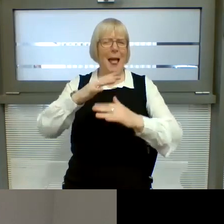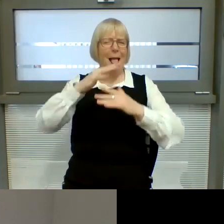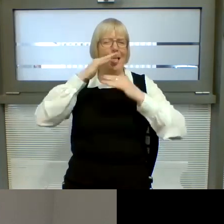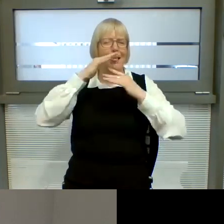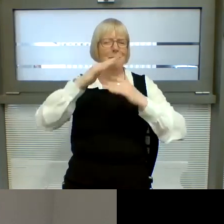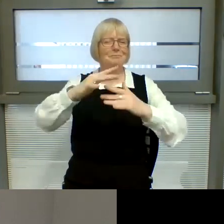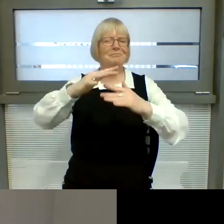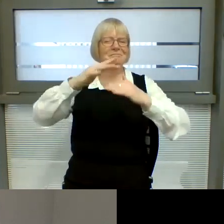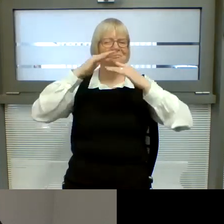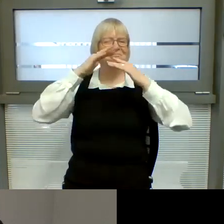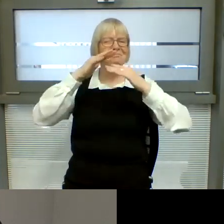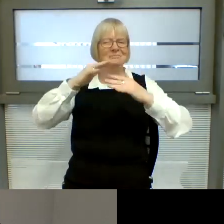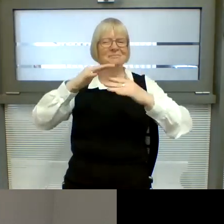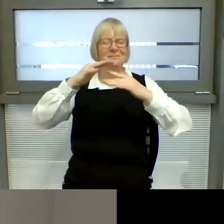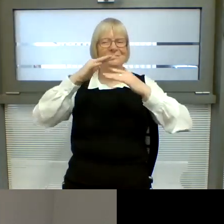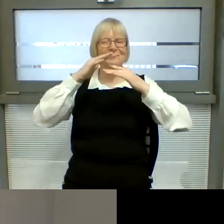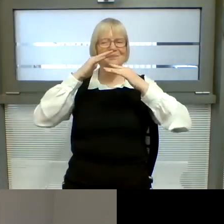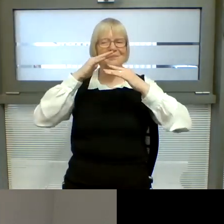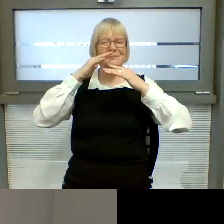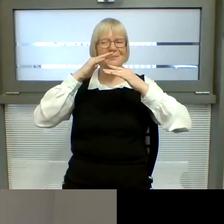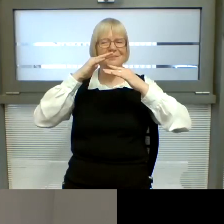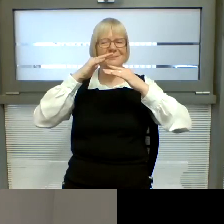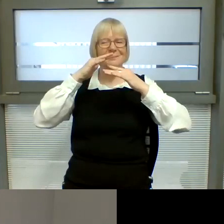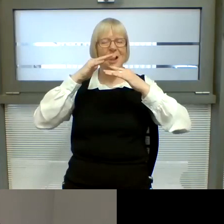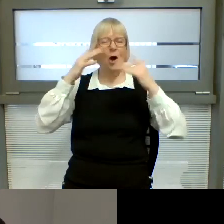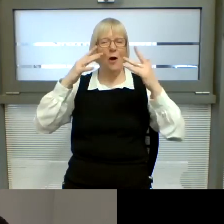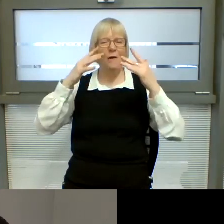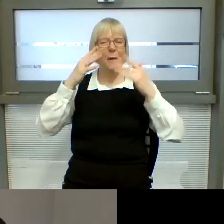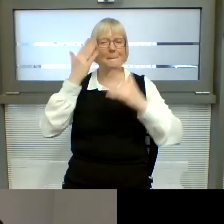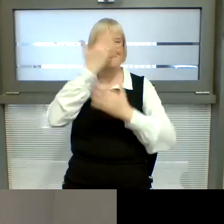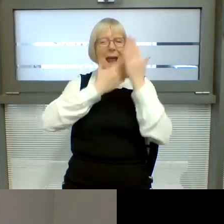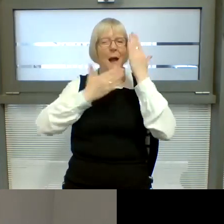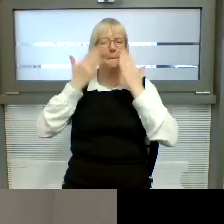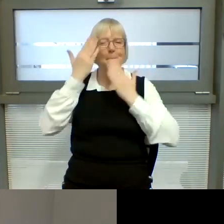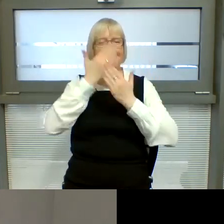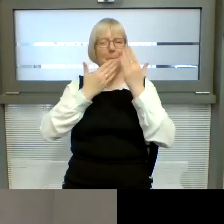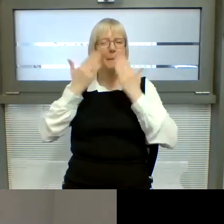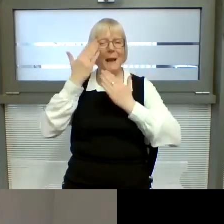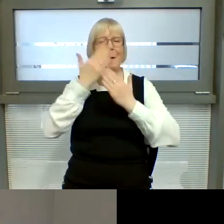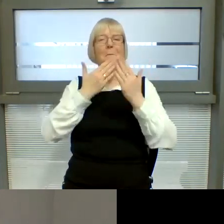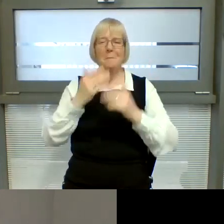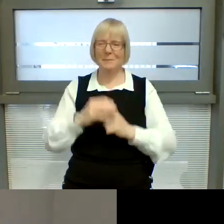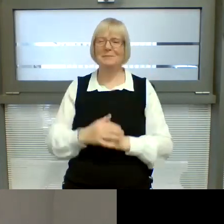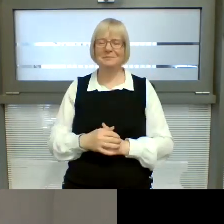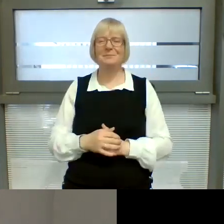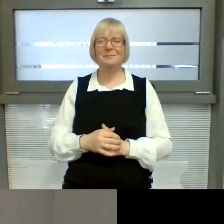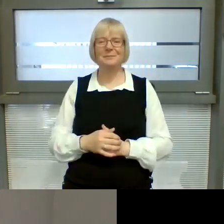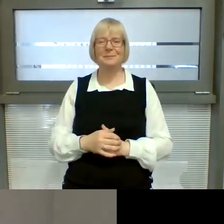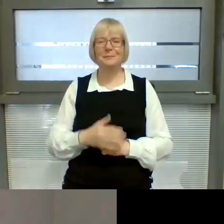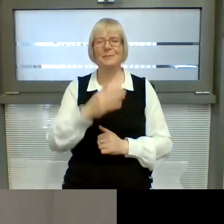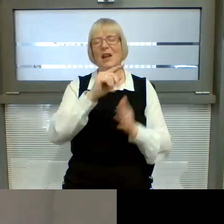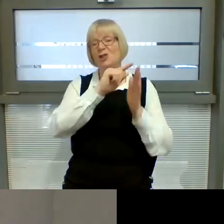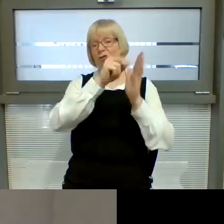of the what they used to call the war paint, they used to call it. Right. So